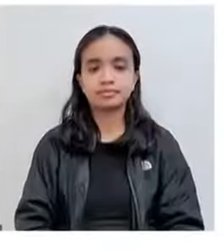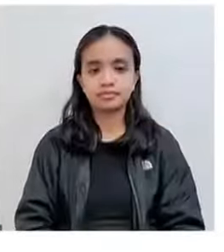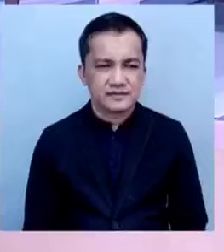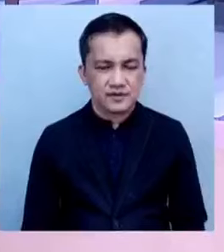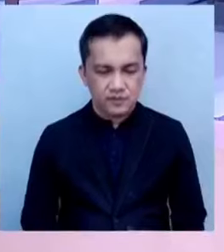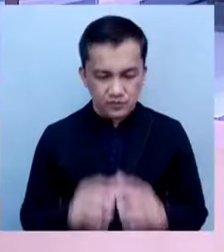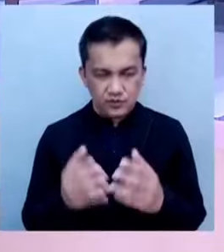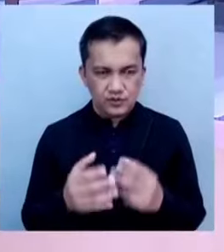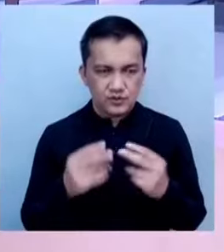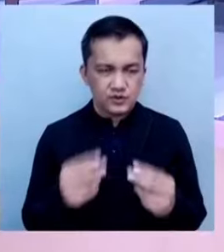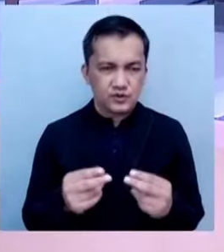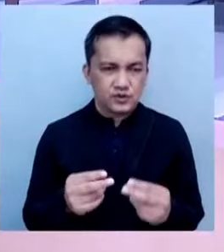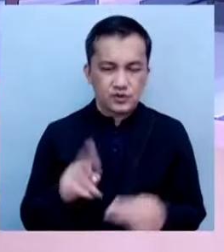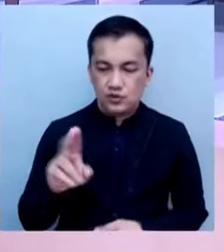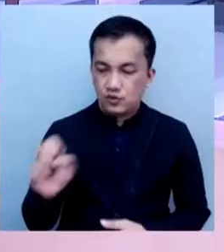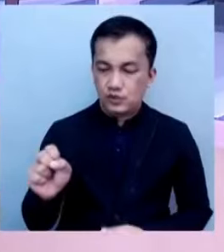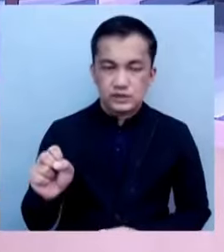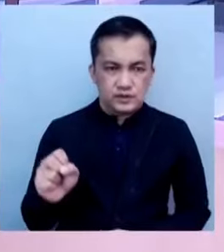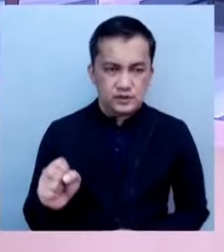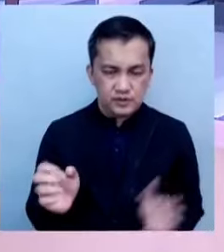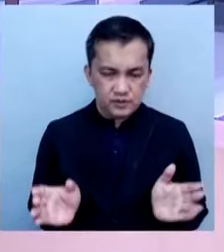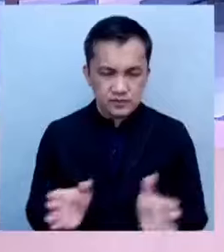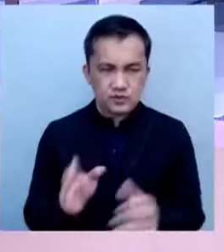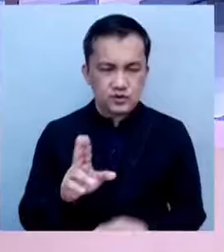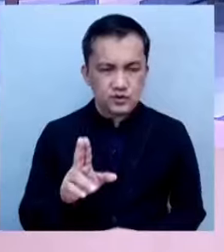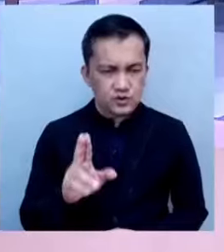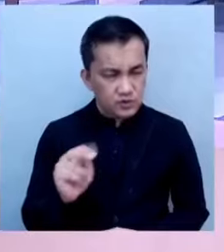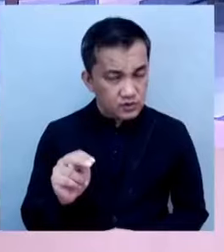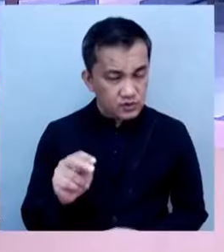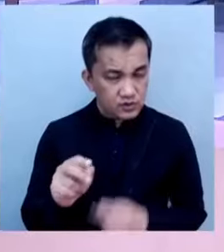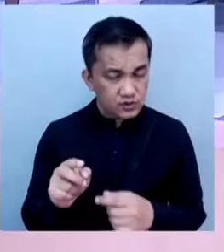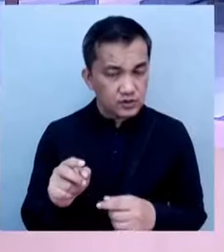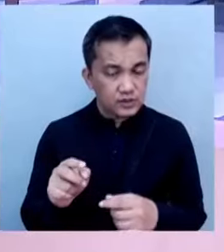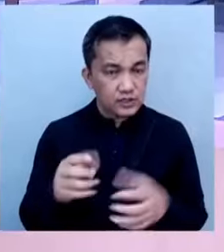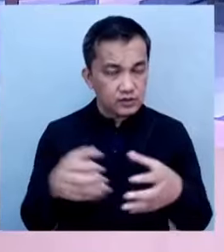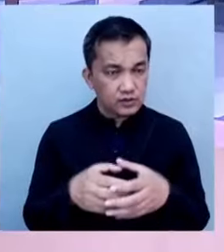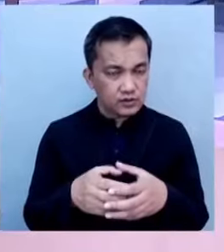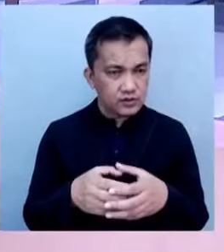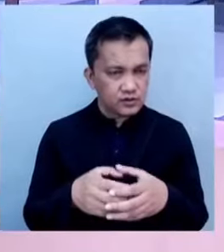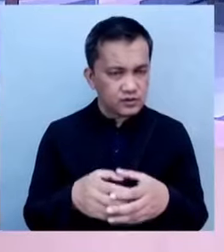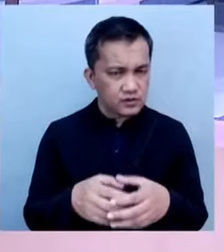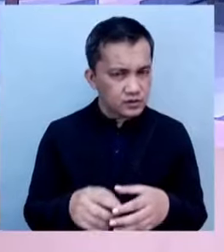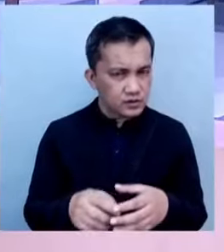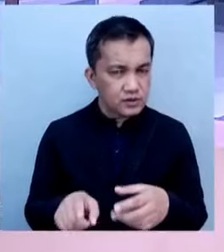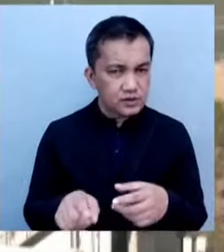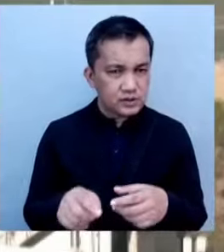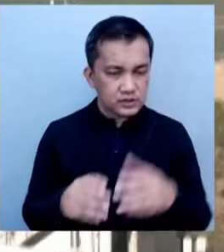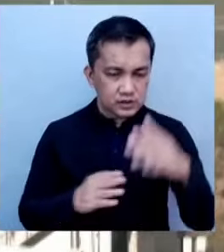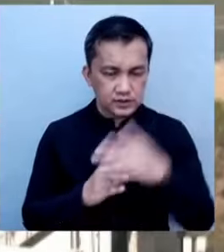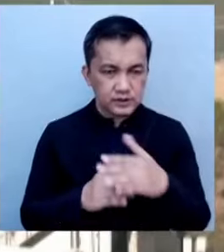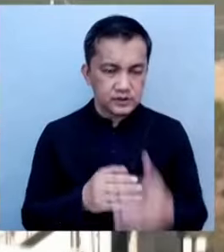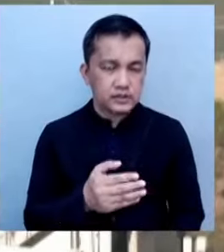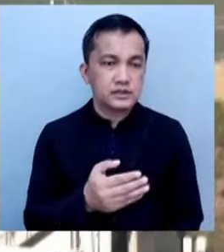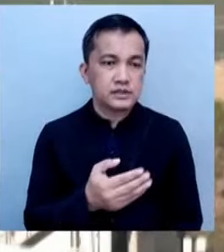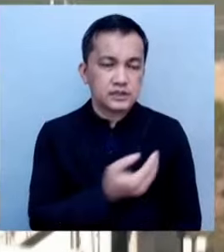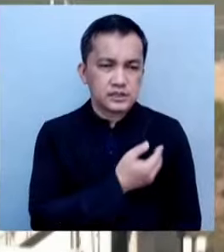you. The U.S. now pushing the United Nations Security Council to back an immediate ceasefire in Gaza. A draft U.S. resolution